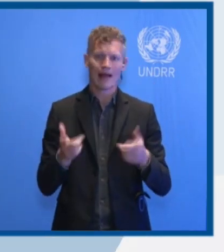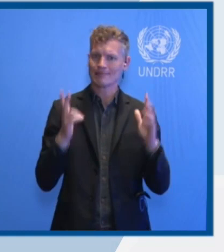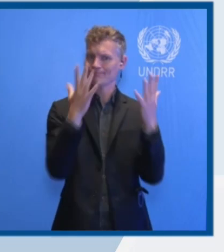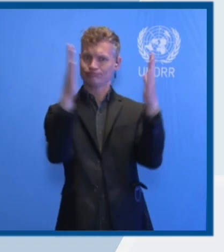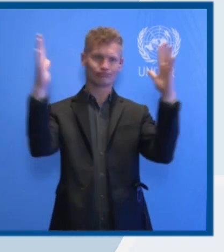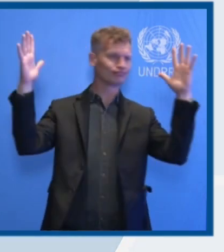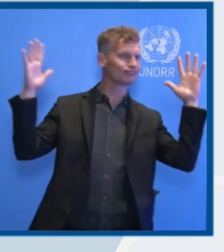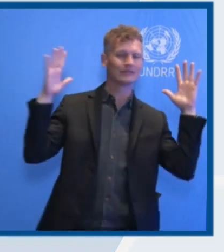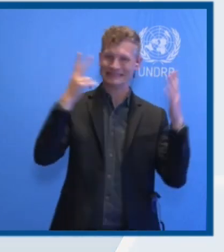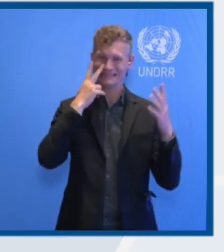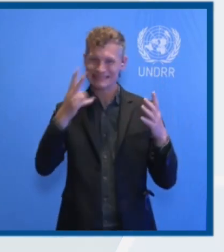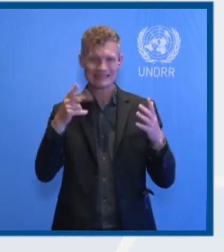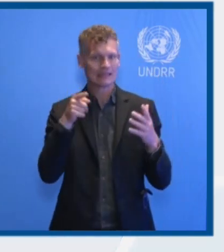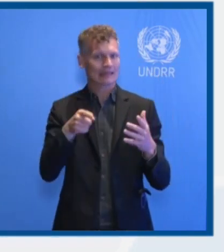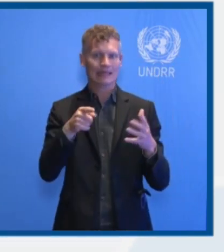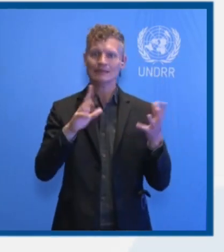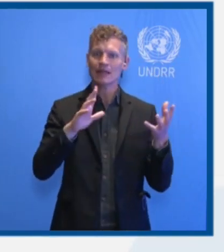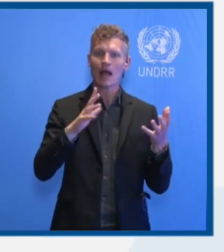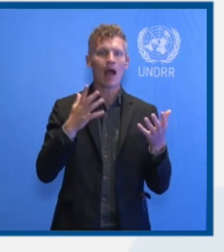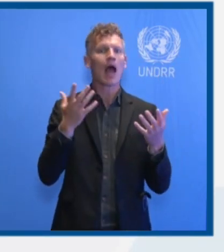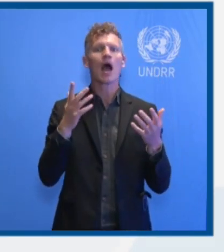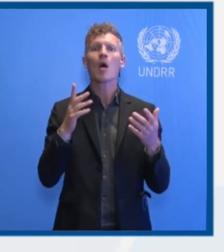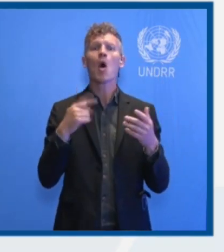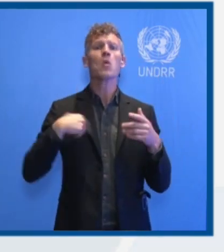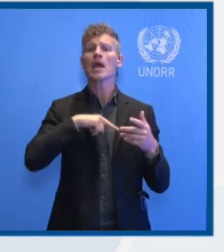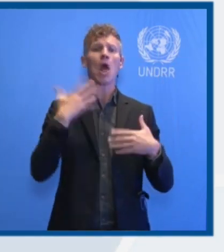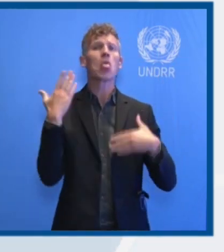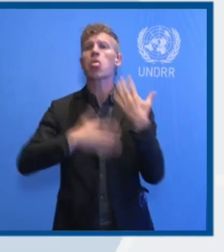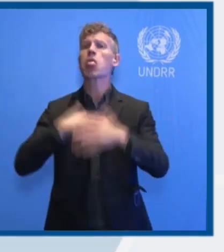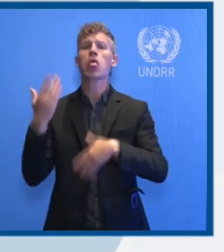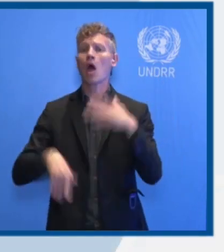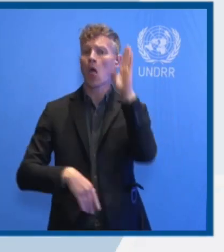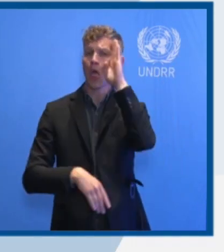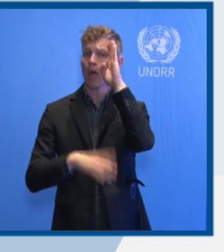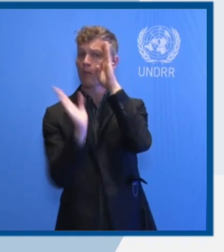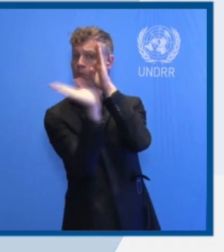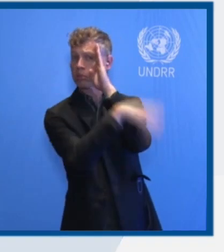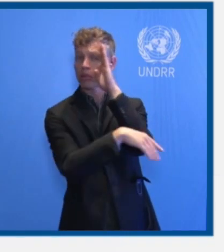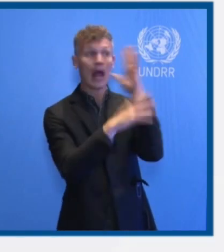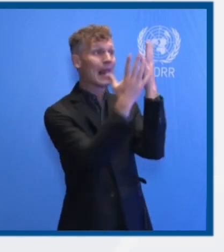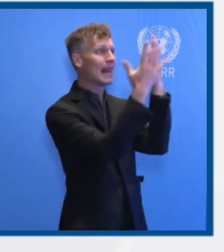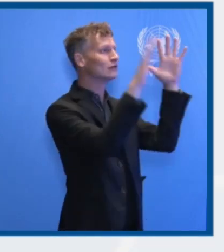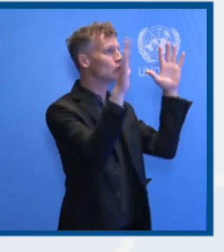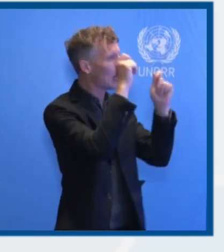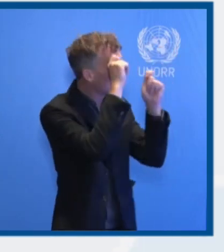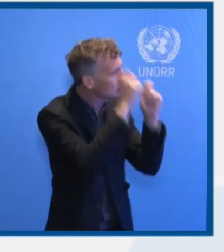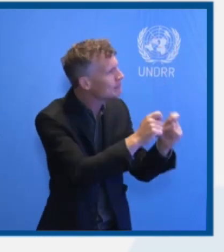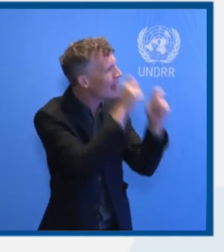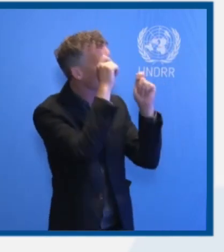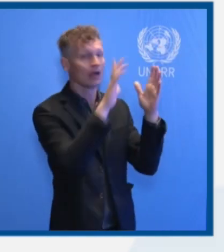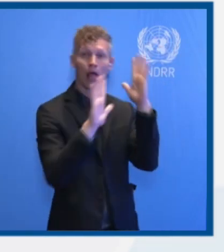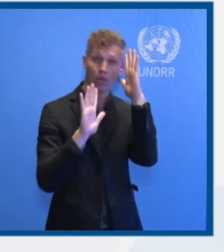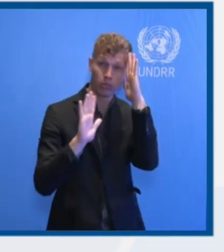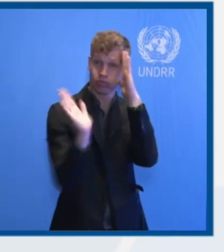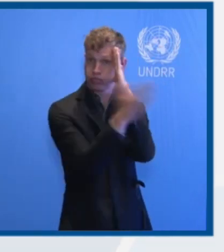disasters and the damage that it causes. Degraded forests increase the risk of floods and fires. The loss